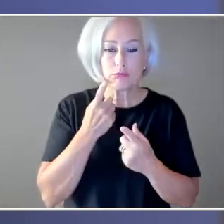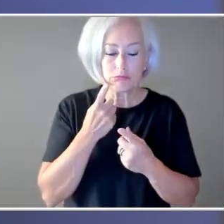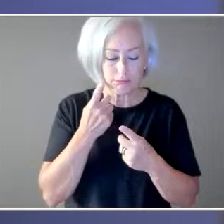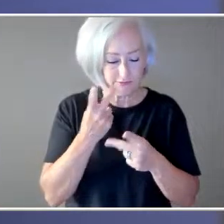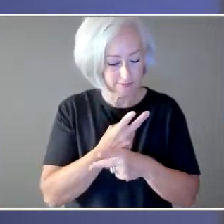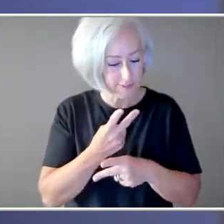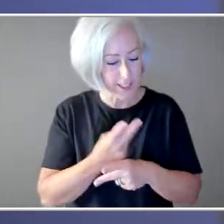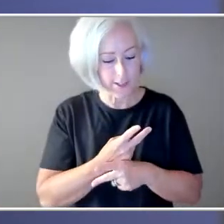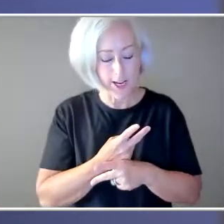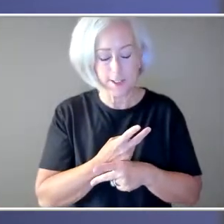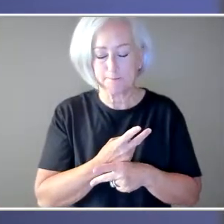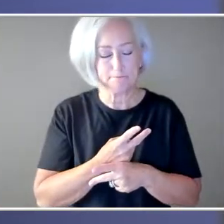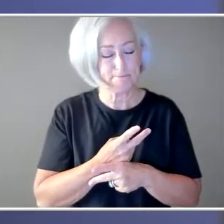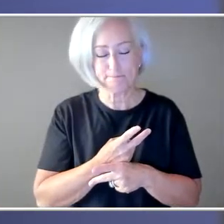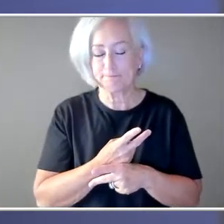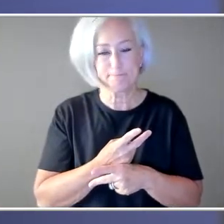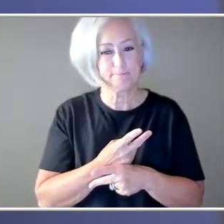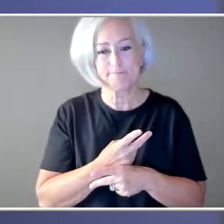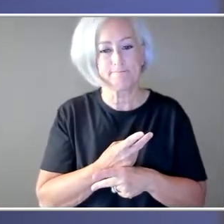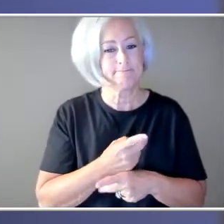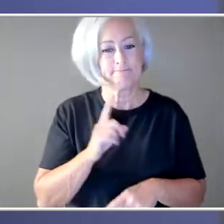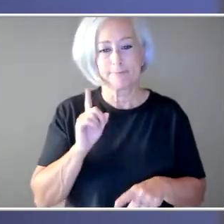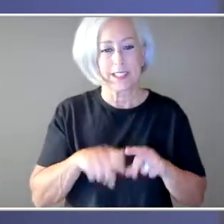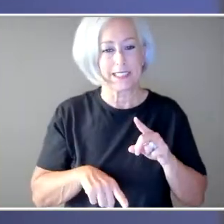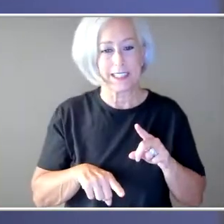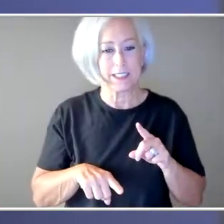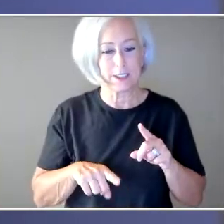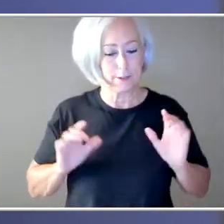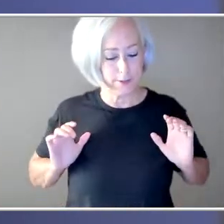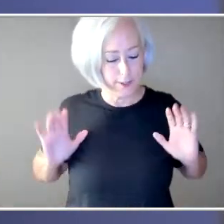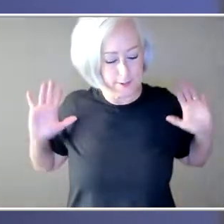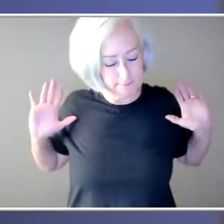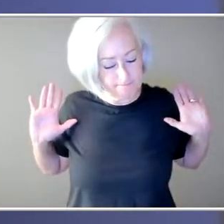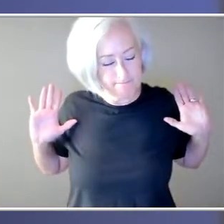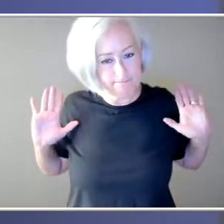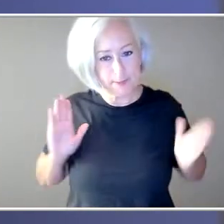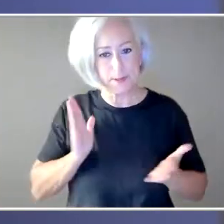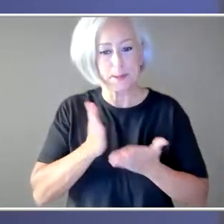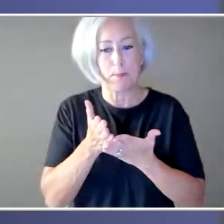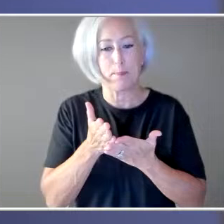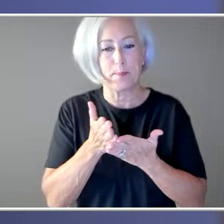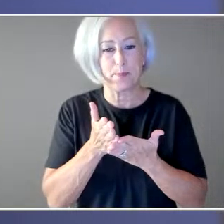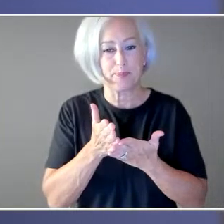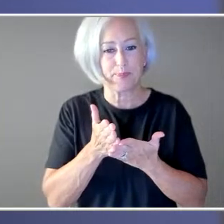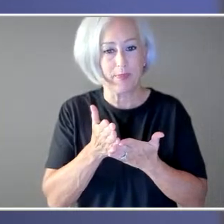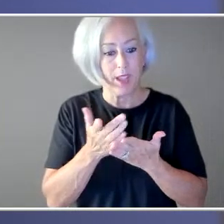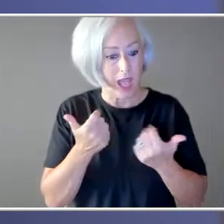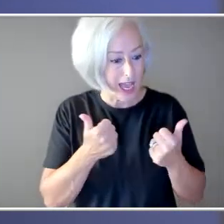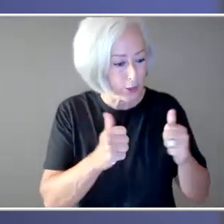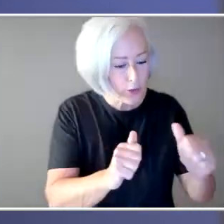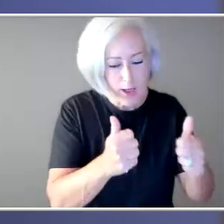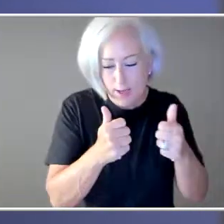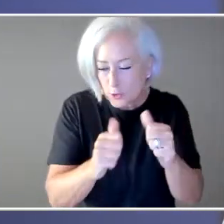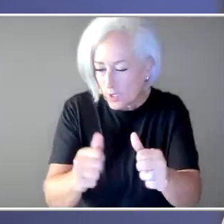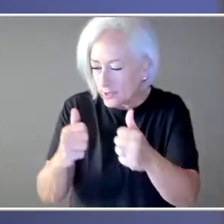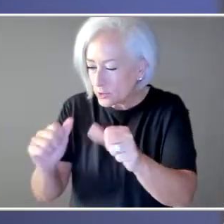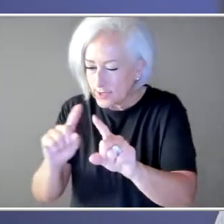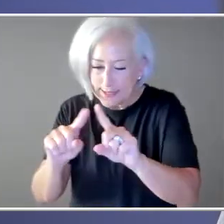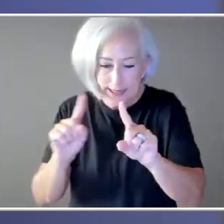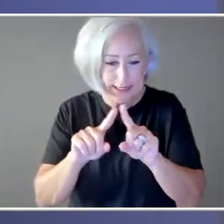realization that I had to just stop. You know, I kept trying different jobs, different